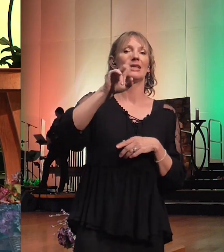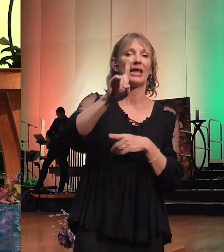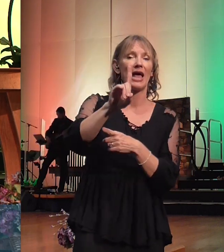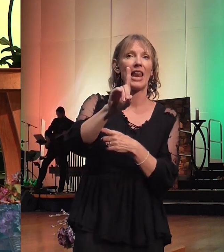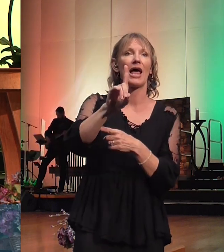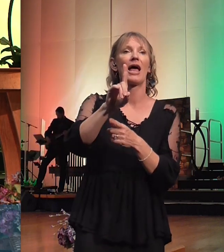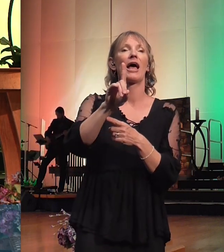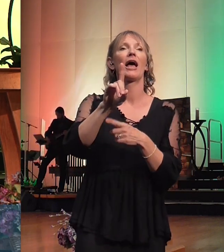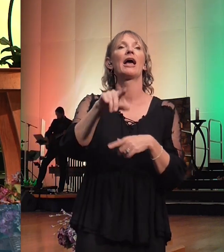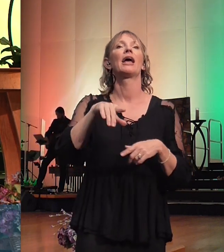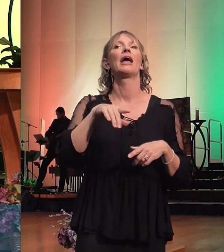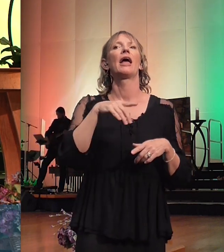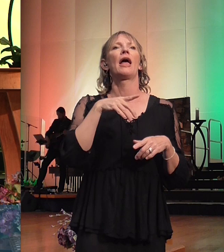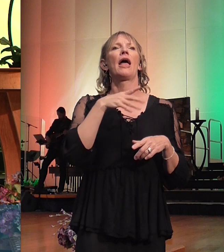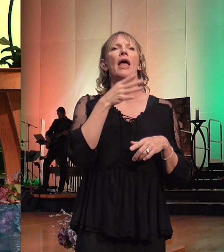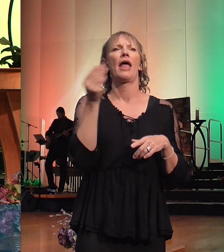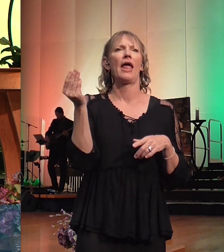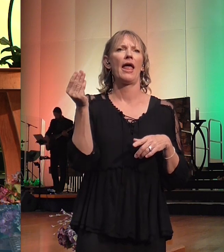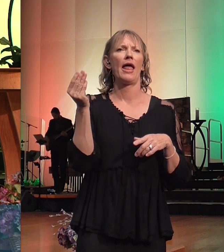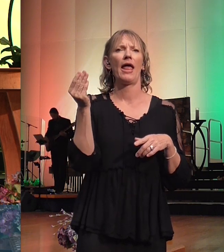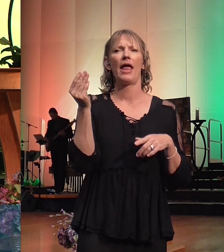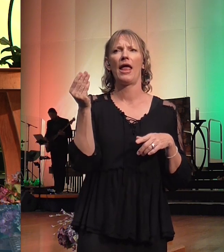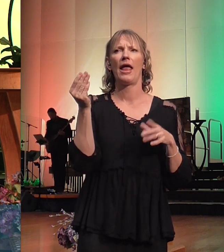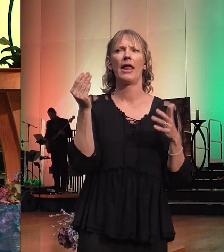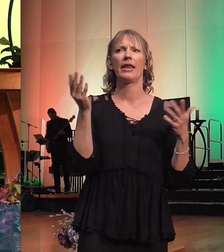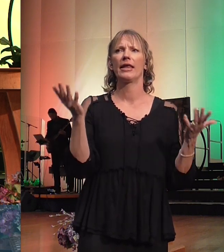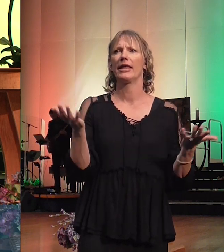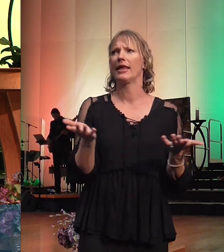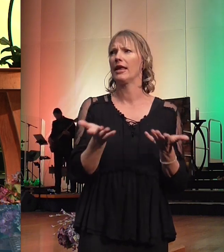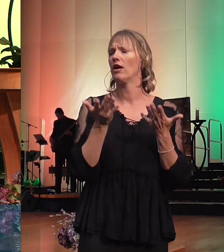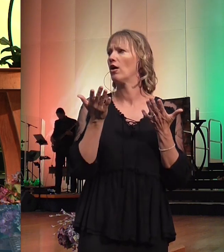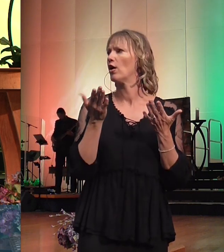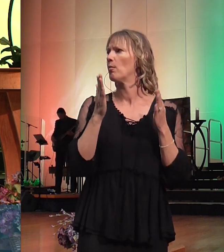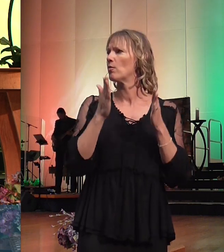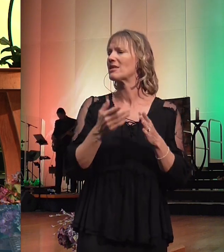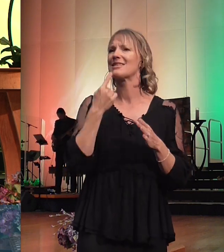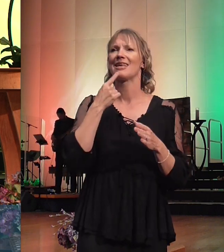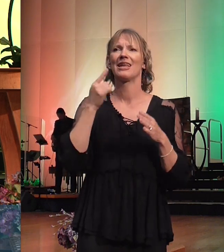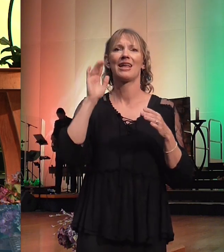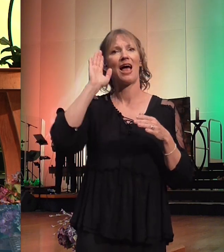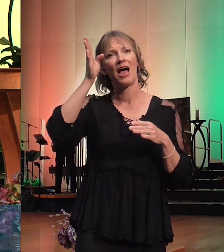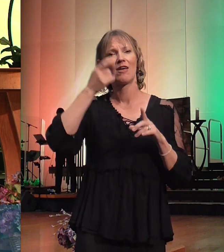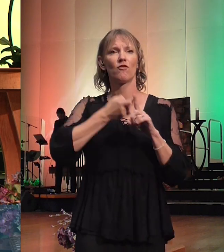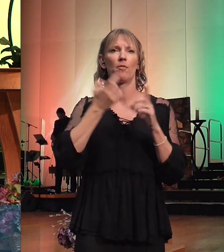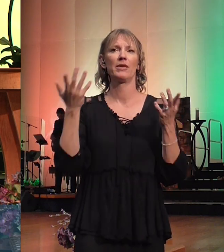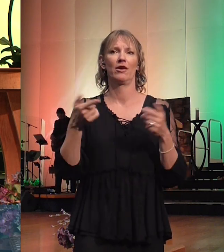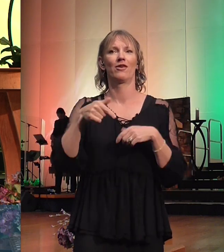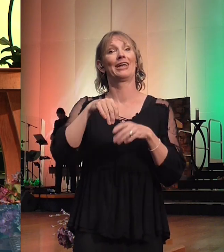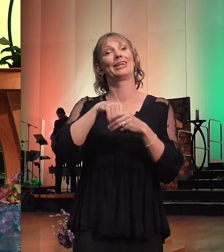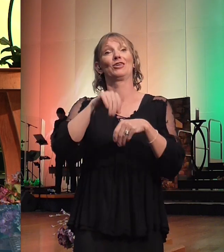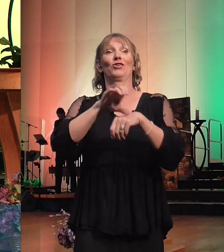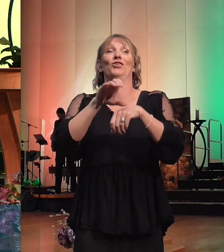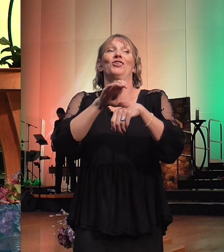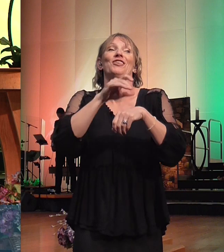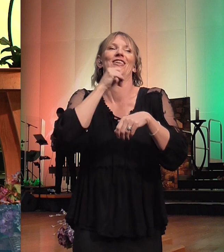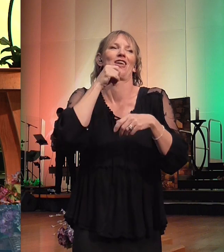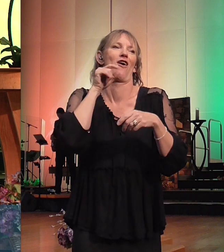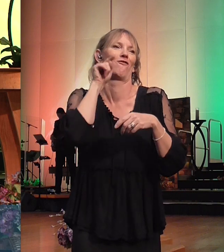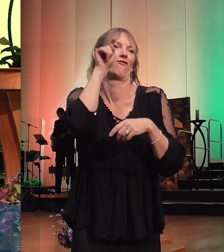Just throw that in there. And right here, someone even said hi from right here in the Mile High Sanctuary, so not too far away.